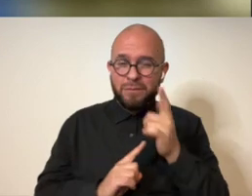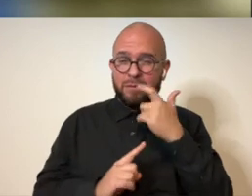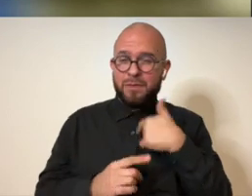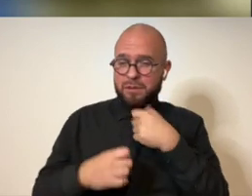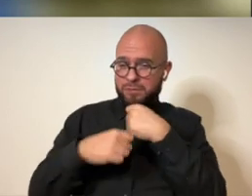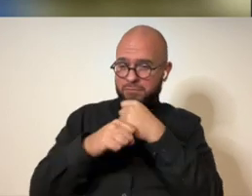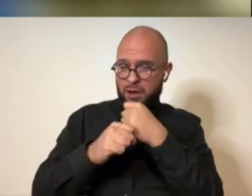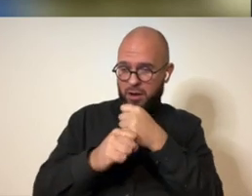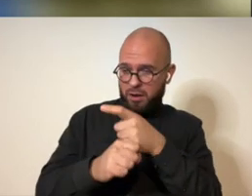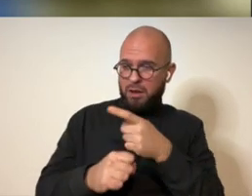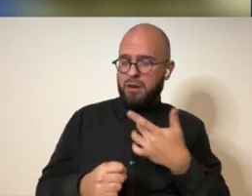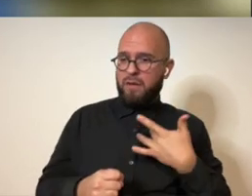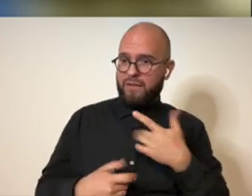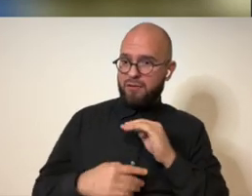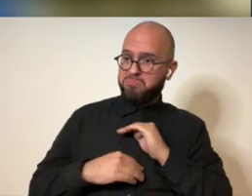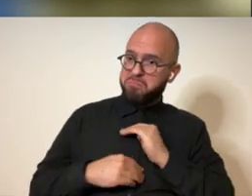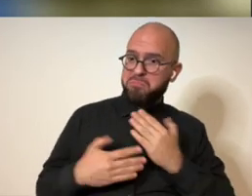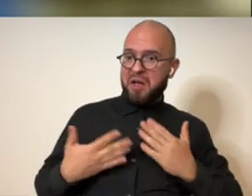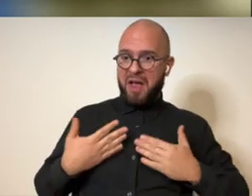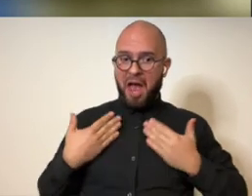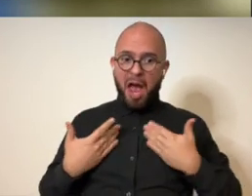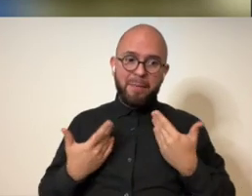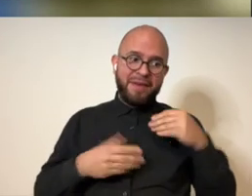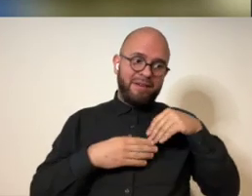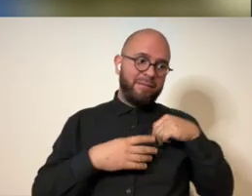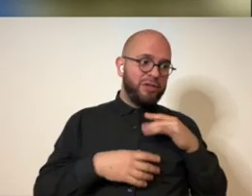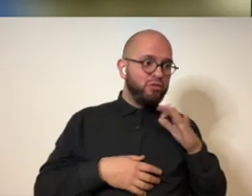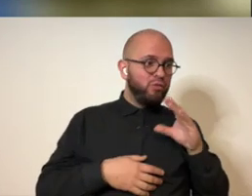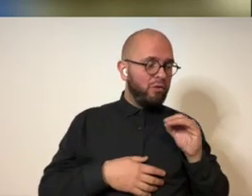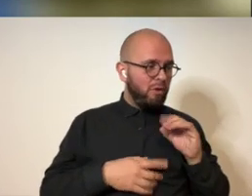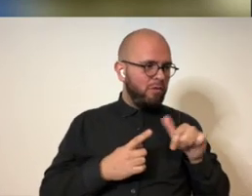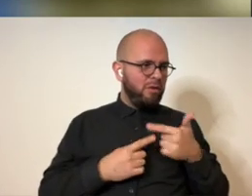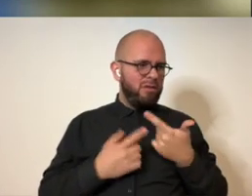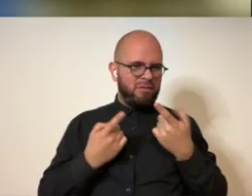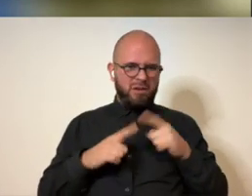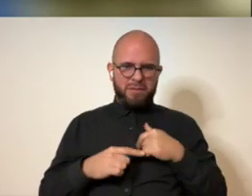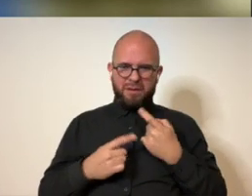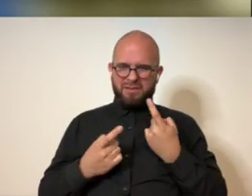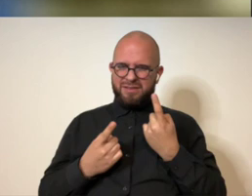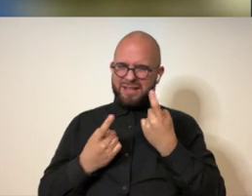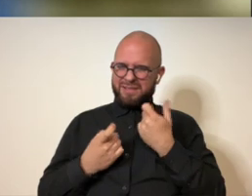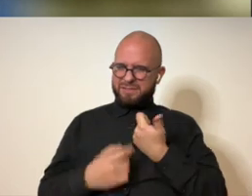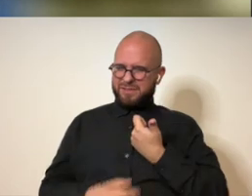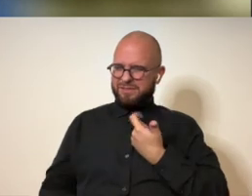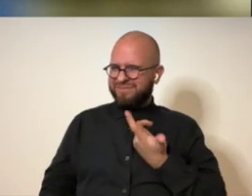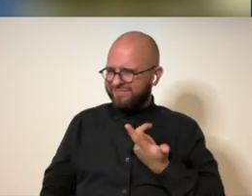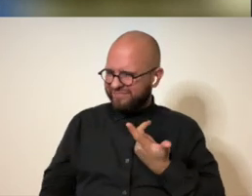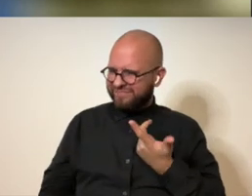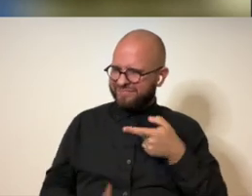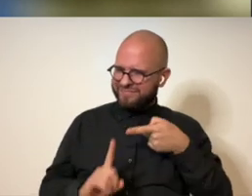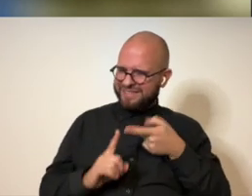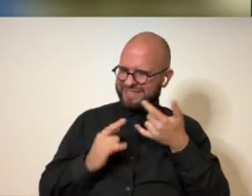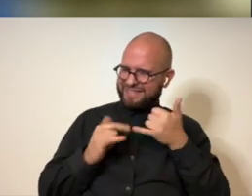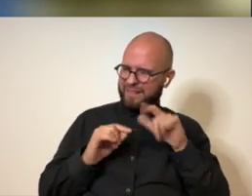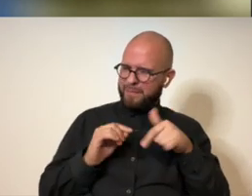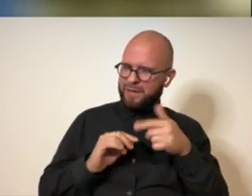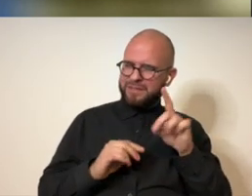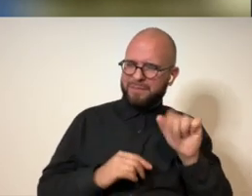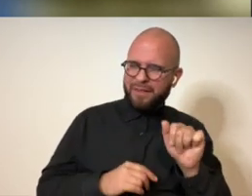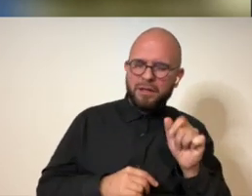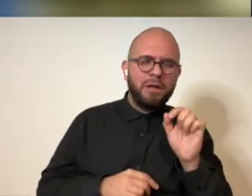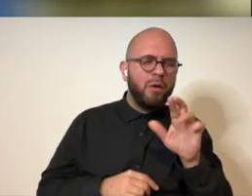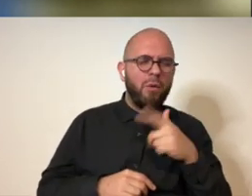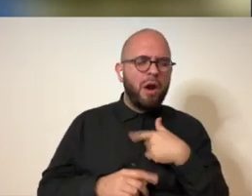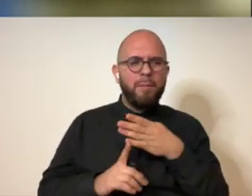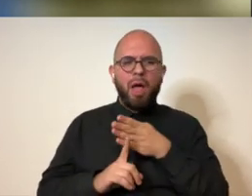a crisis moment, because I started making this and I was really happy, you know, in my studio making the pieces. But then